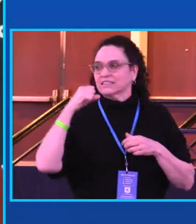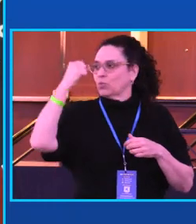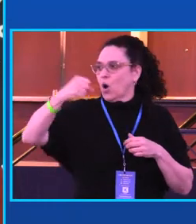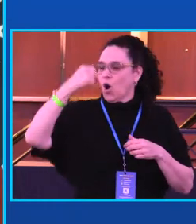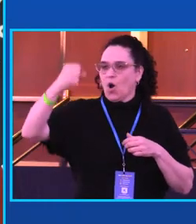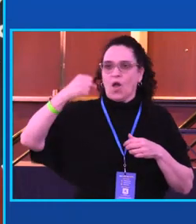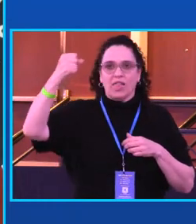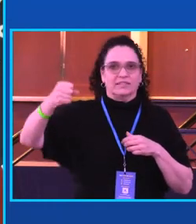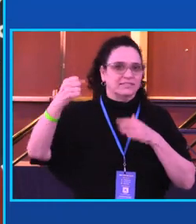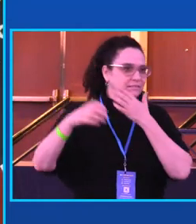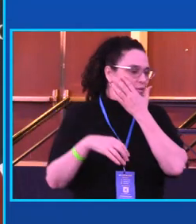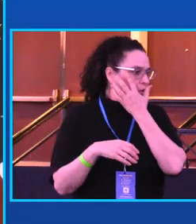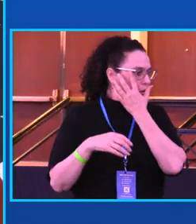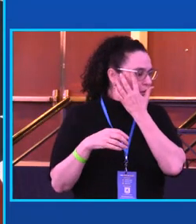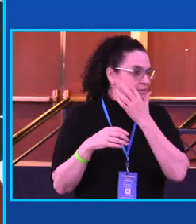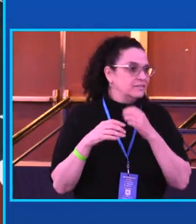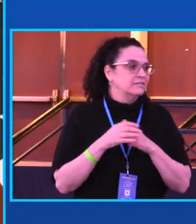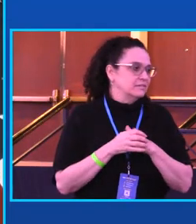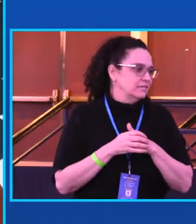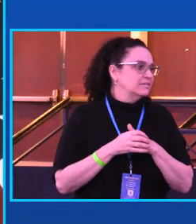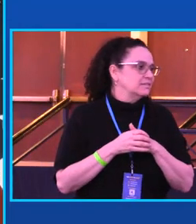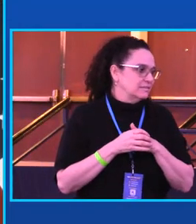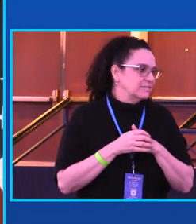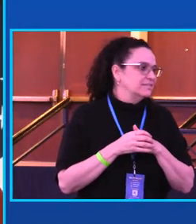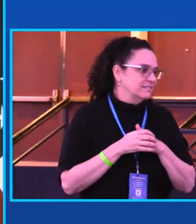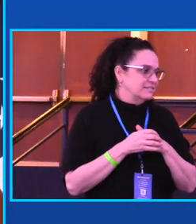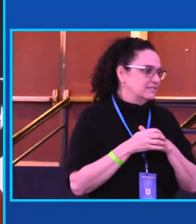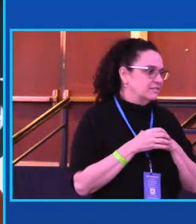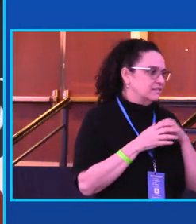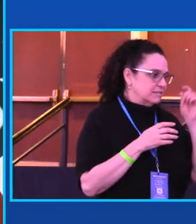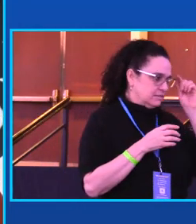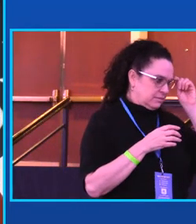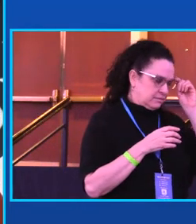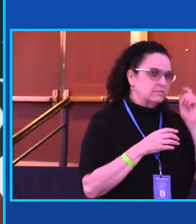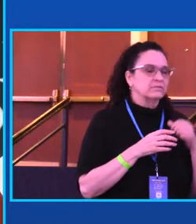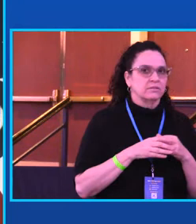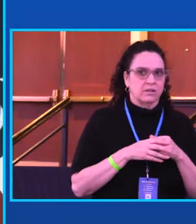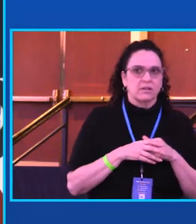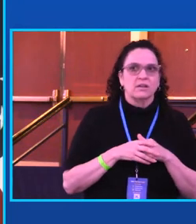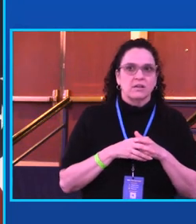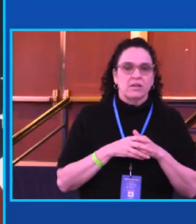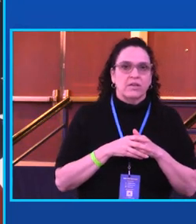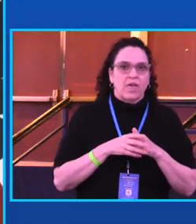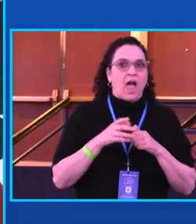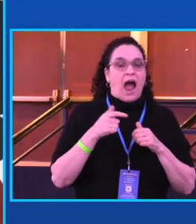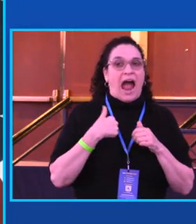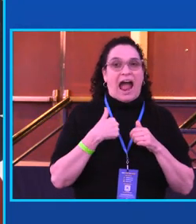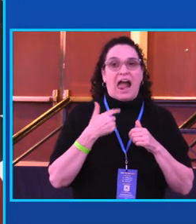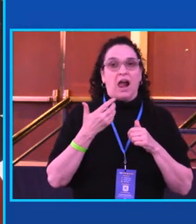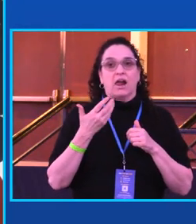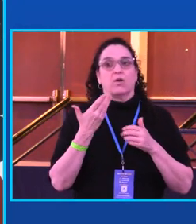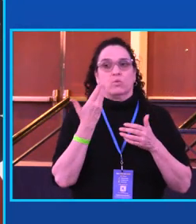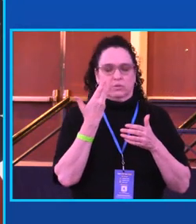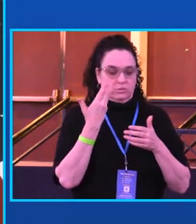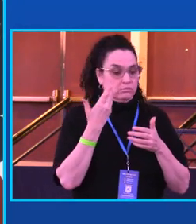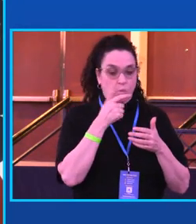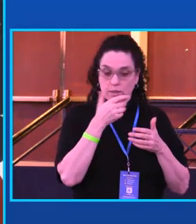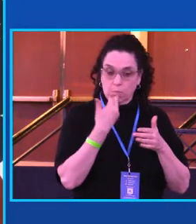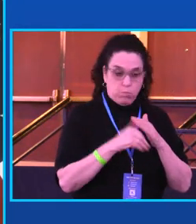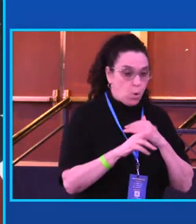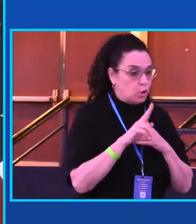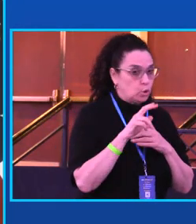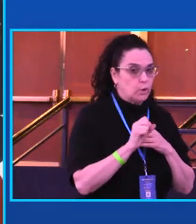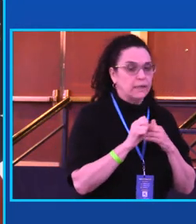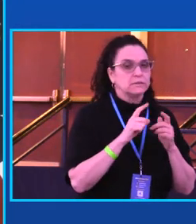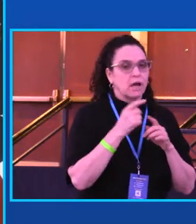My story is unlike every single one of my other colleagues in the Kansas legislature. I wasn't born in the United States. When I immigrated to the U.S., my parents and I